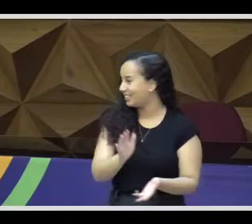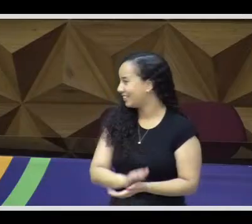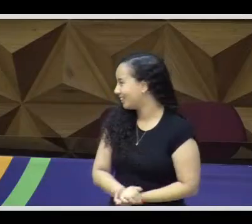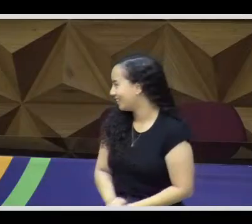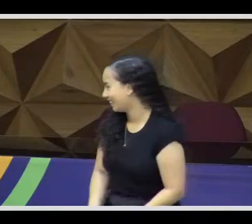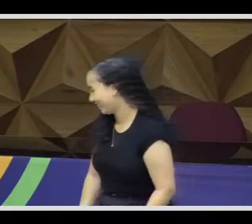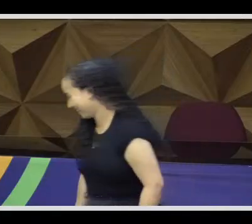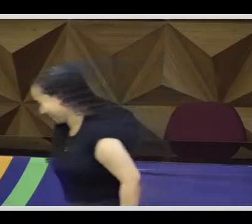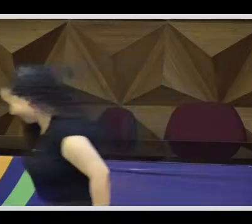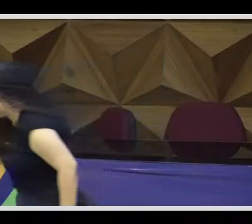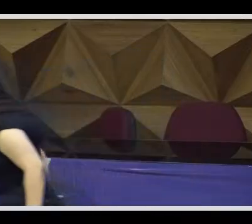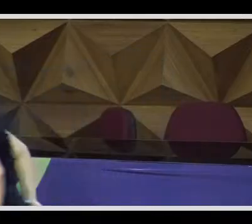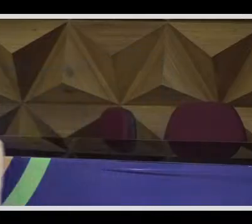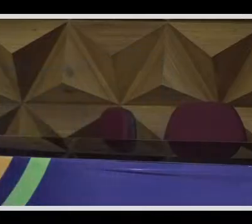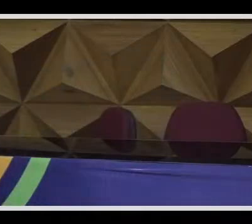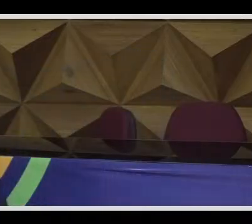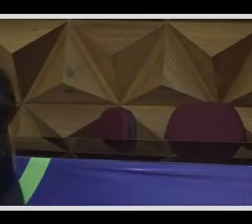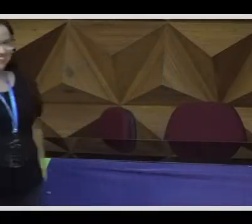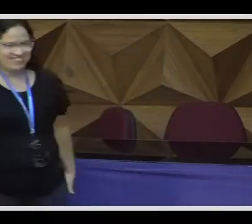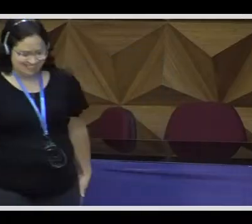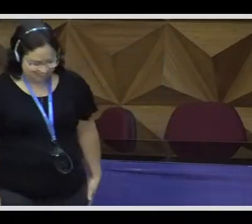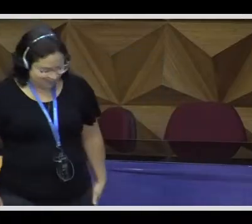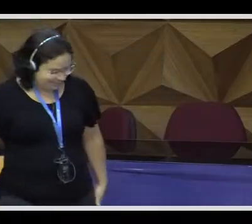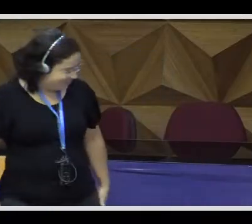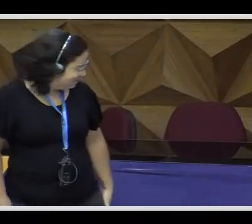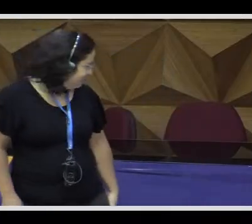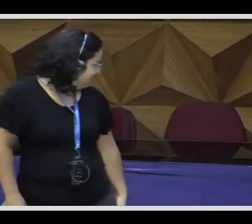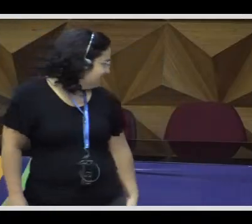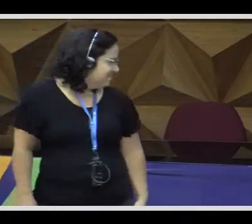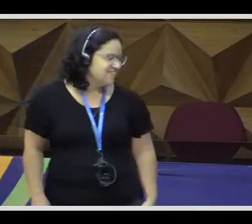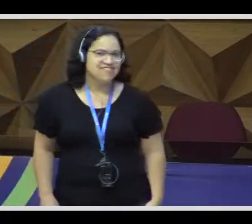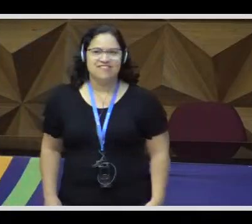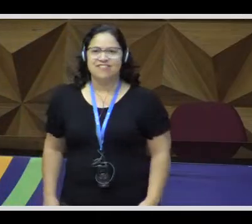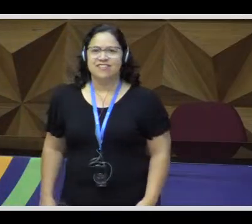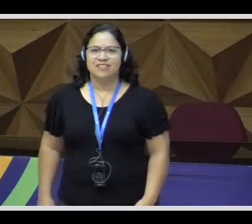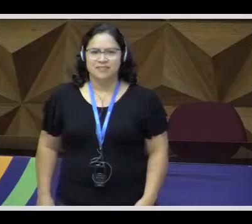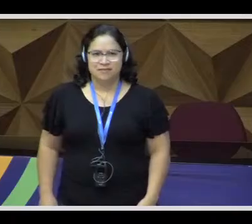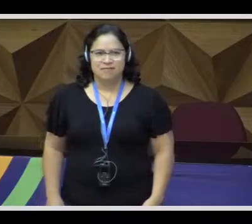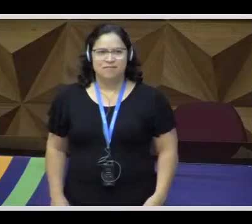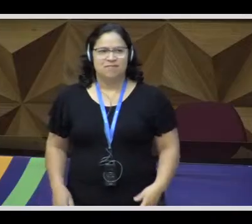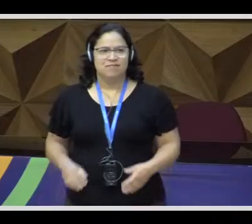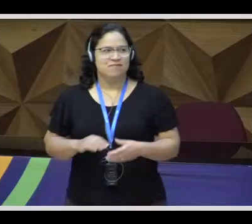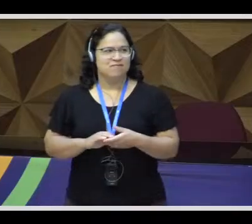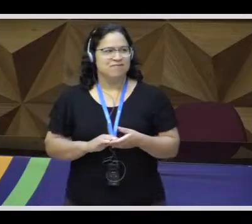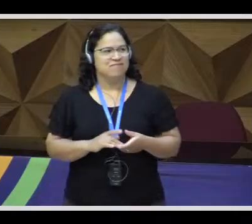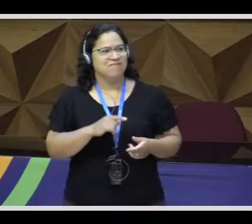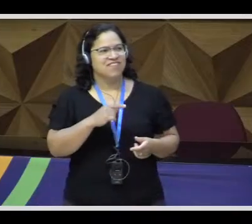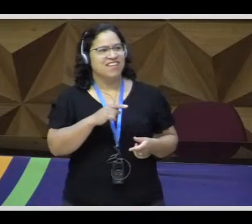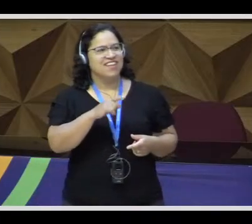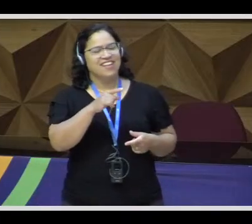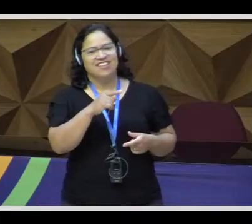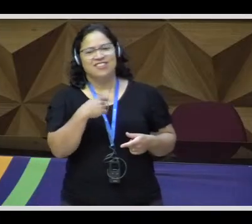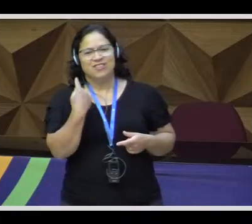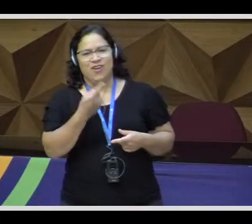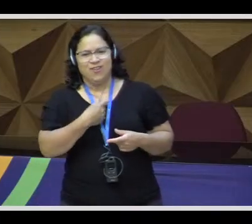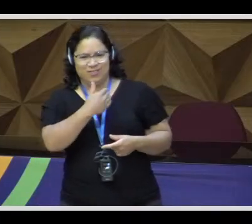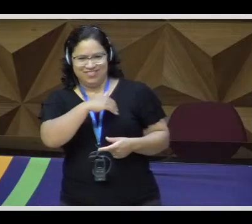lost. We lost so bad, and I hate that. So congratulations on the